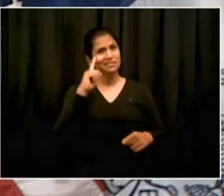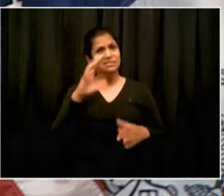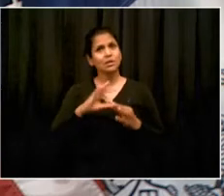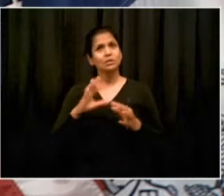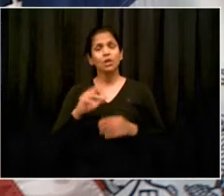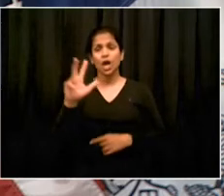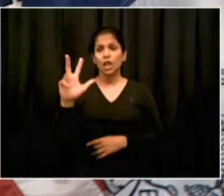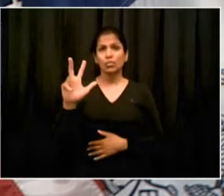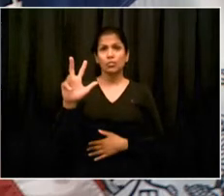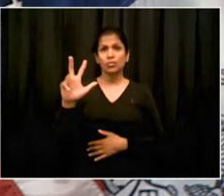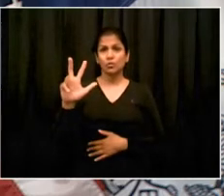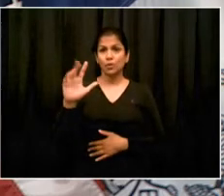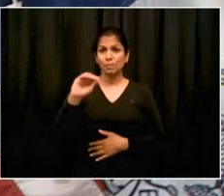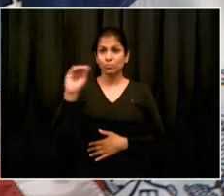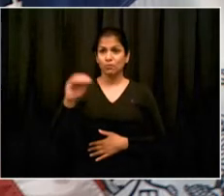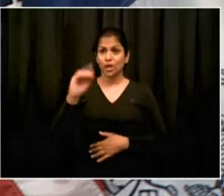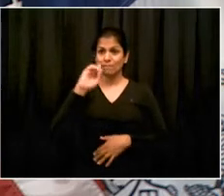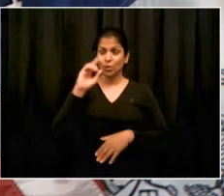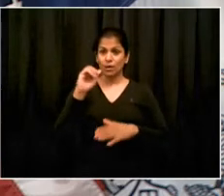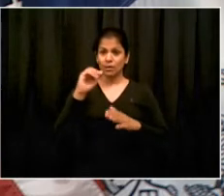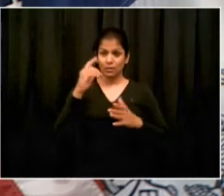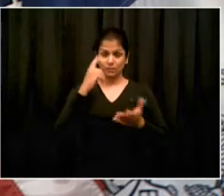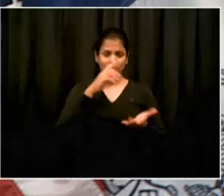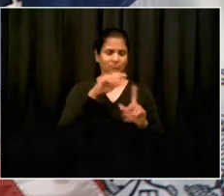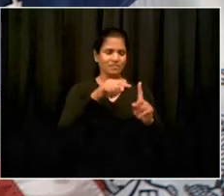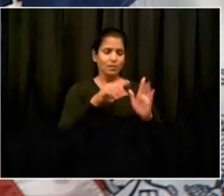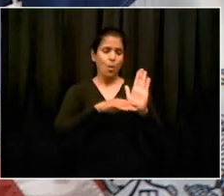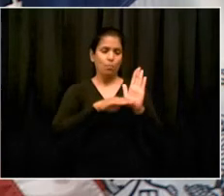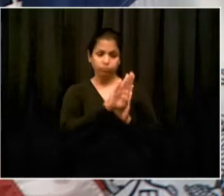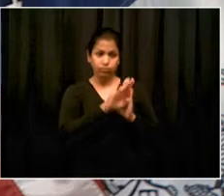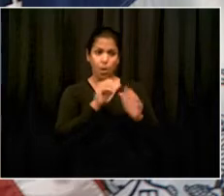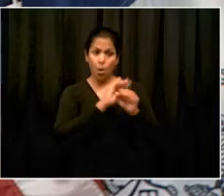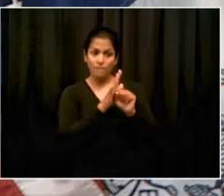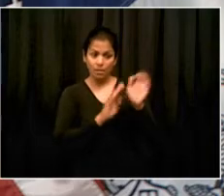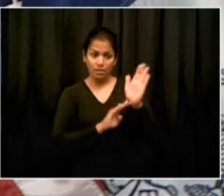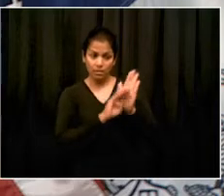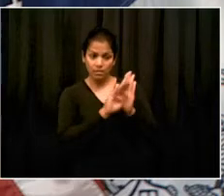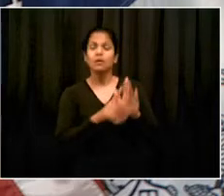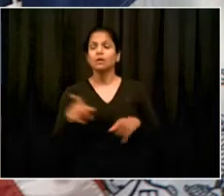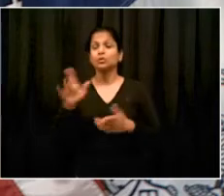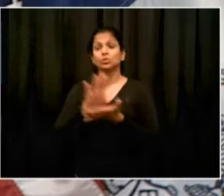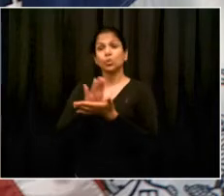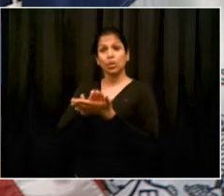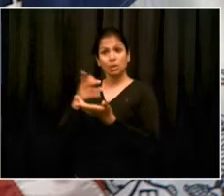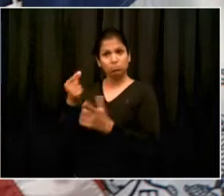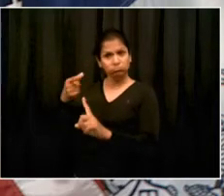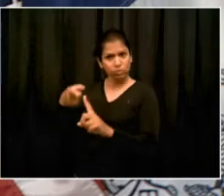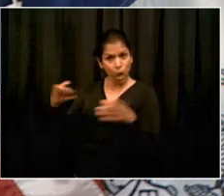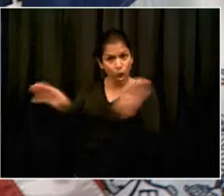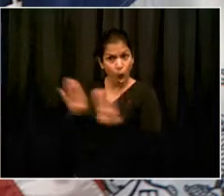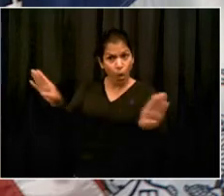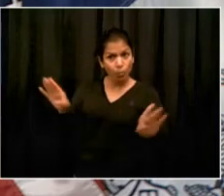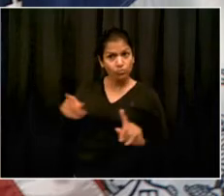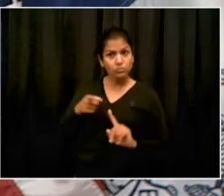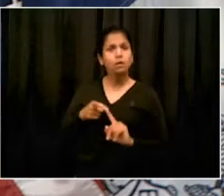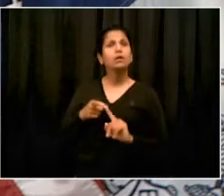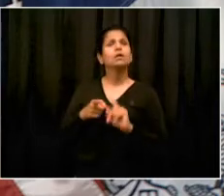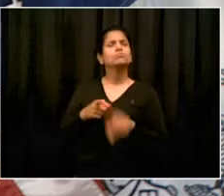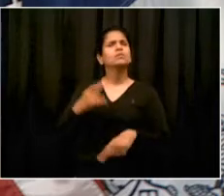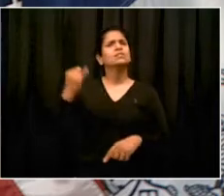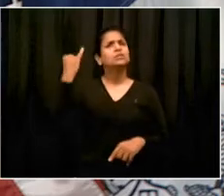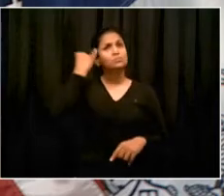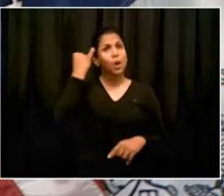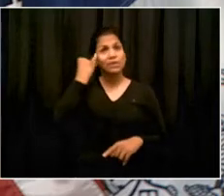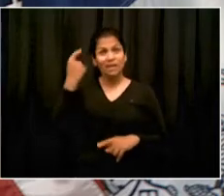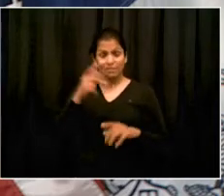rolling 7-day figure? And how close, I mean, what, are you optimistic that we're going to avoid that? Well, no, you're not